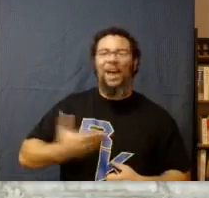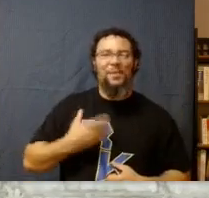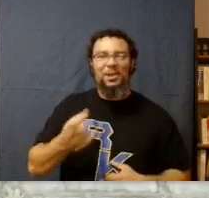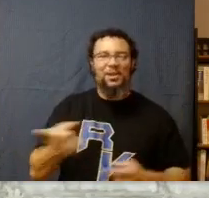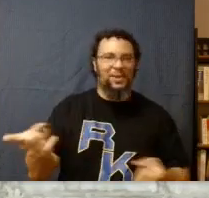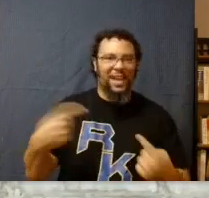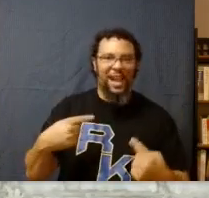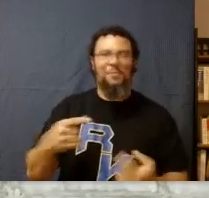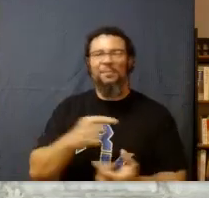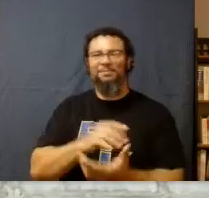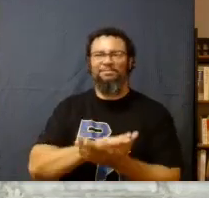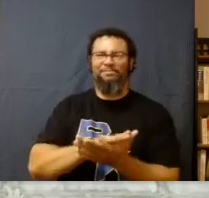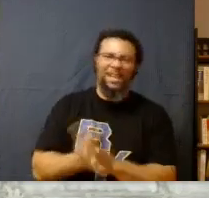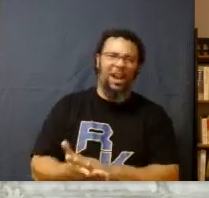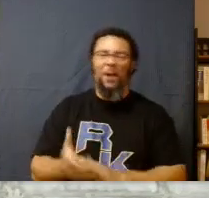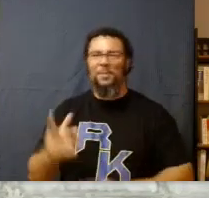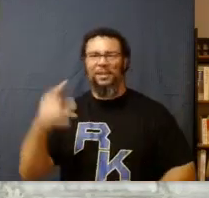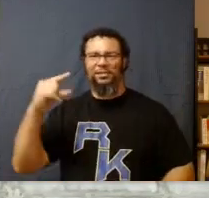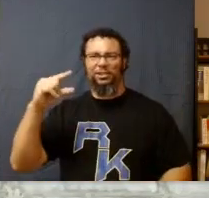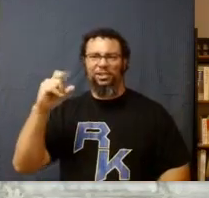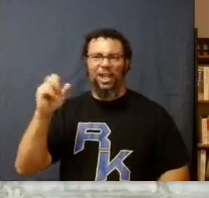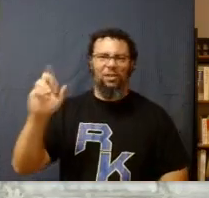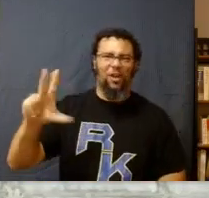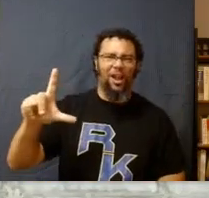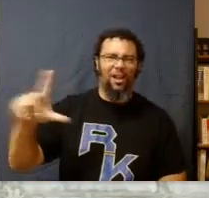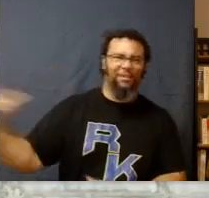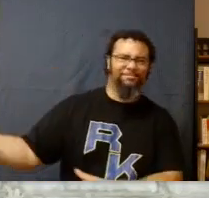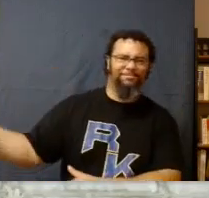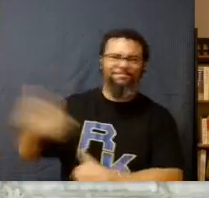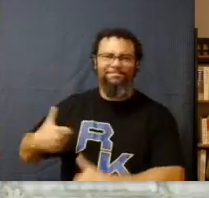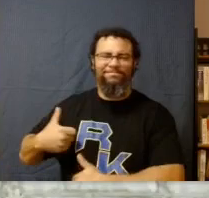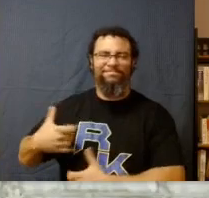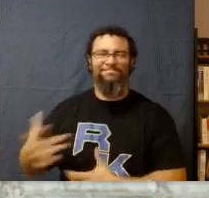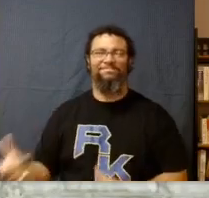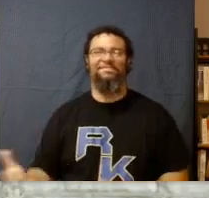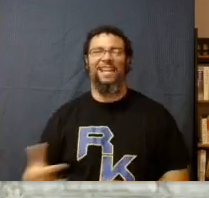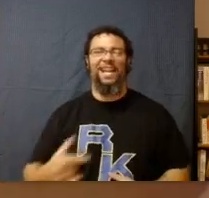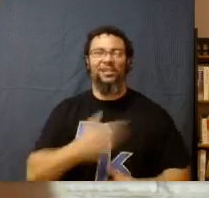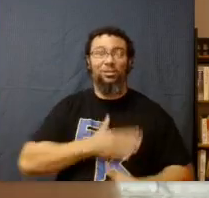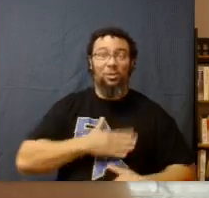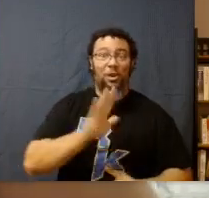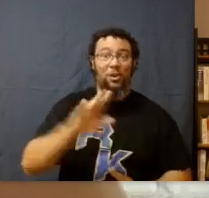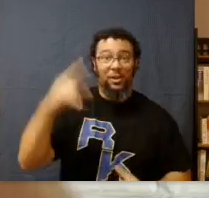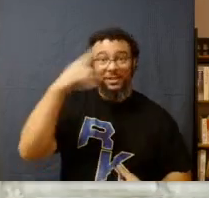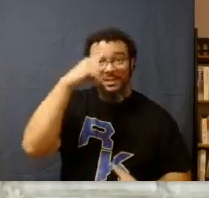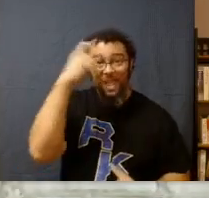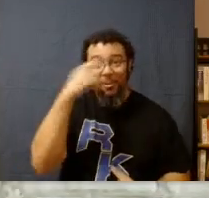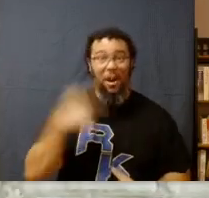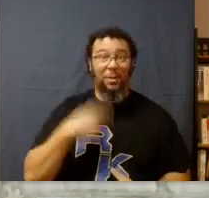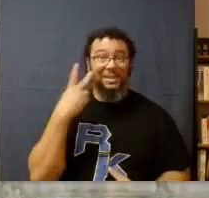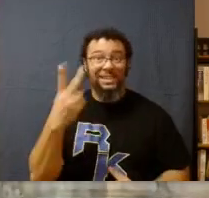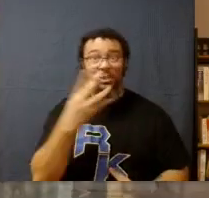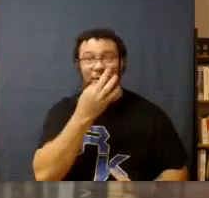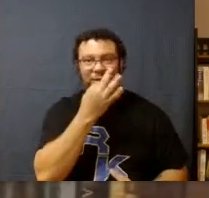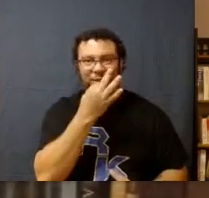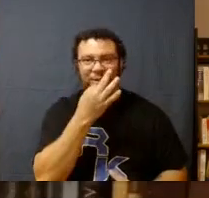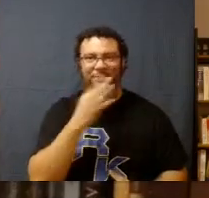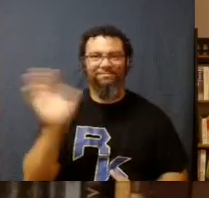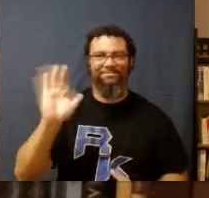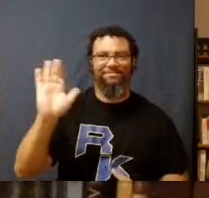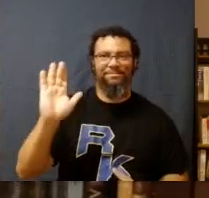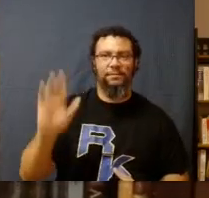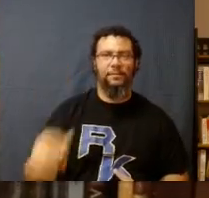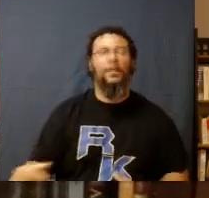virtually here in the next couple of weeks. I hope you enjoy your last couple days of summer, and I will see you very soon. Bye. Hi,